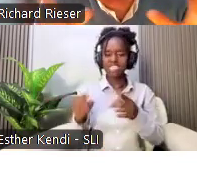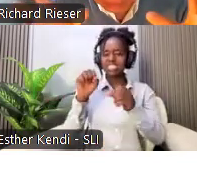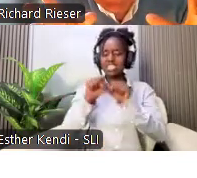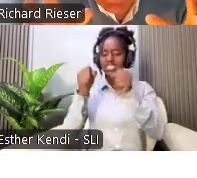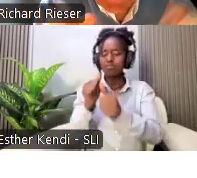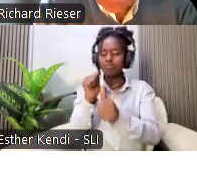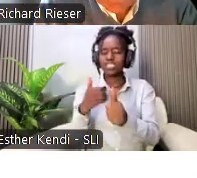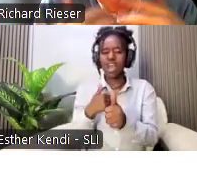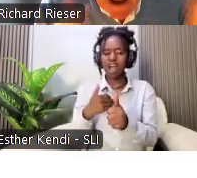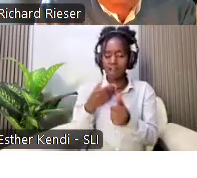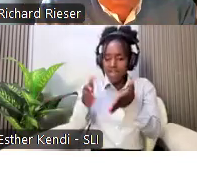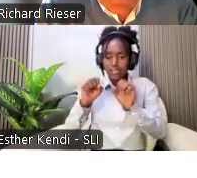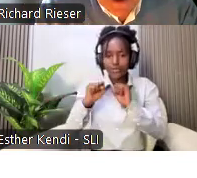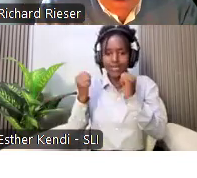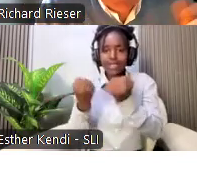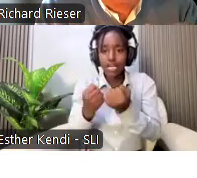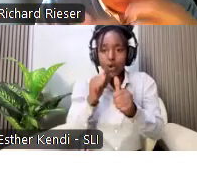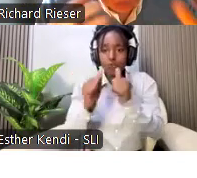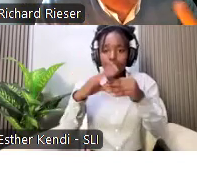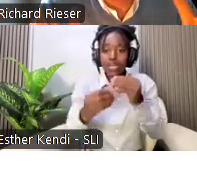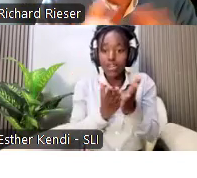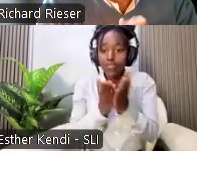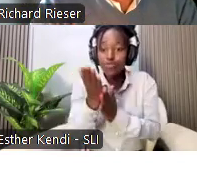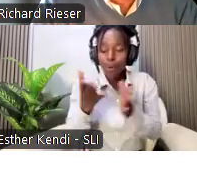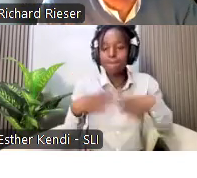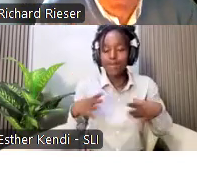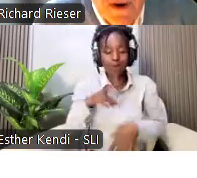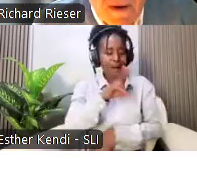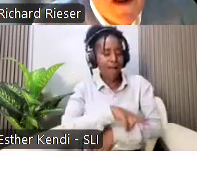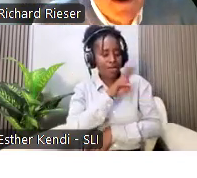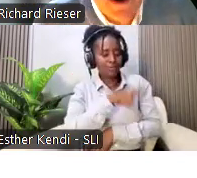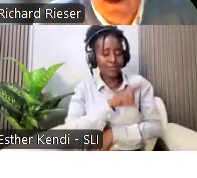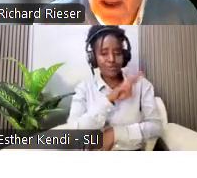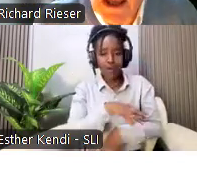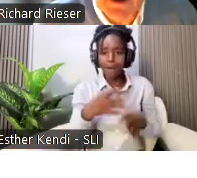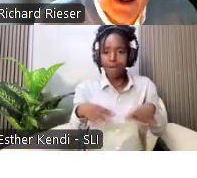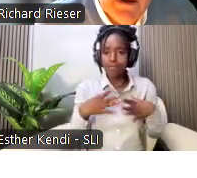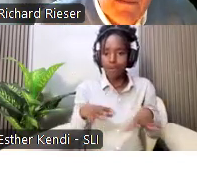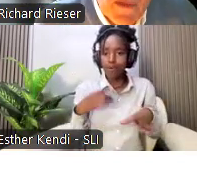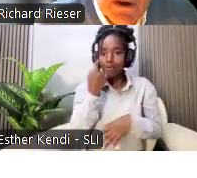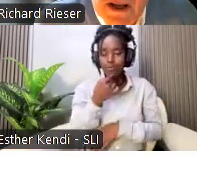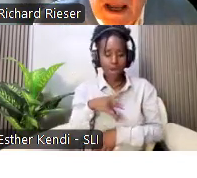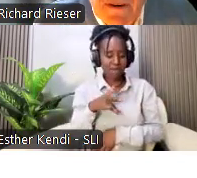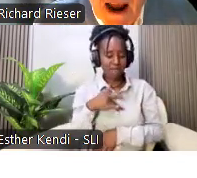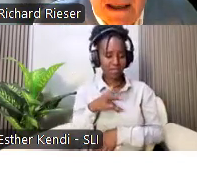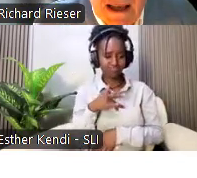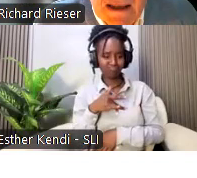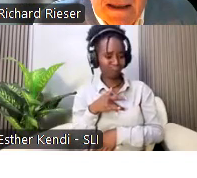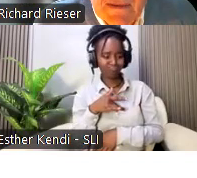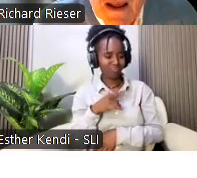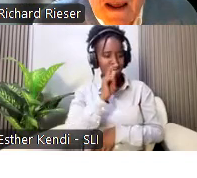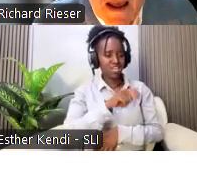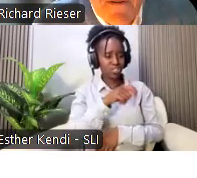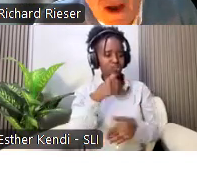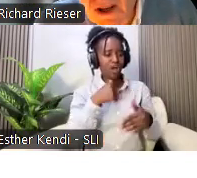people's attitude. Barriers are there because people who designed the environment didn't think there was a need for